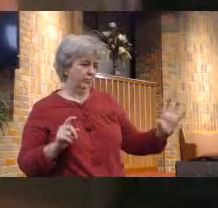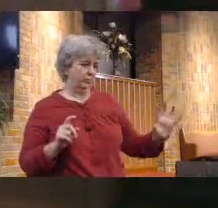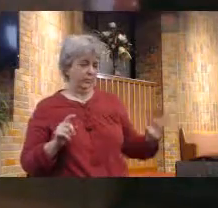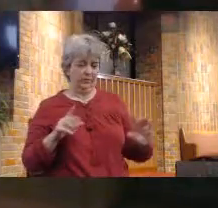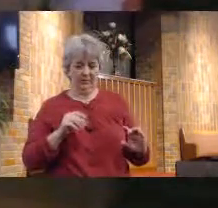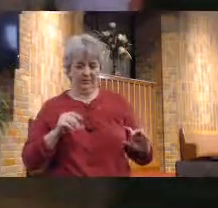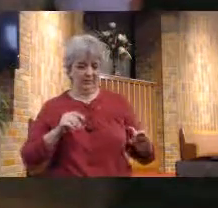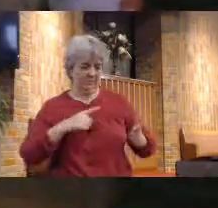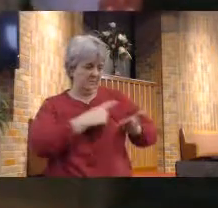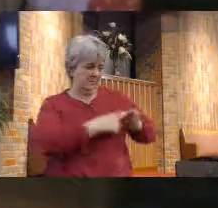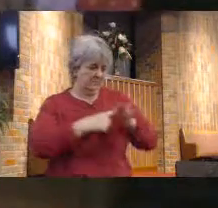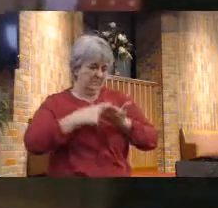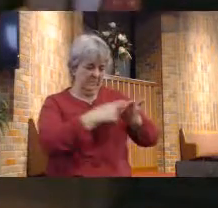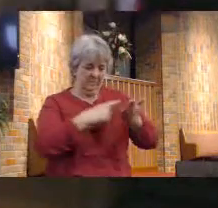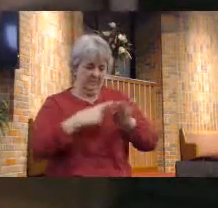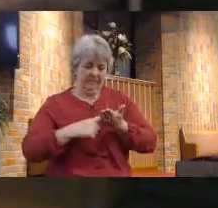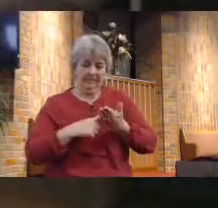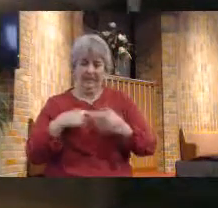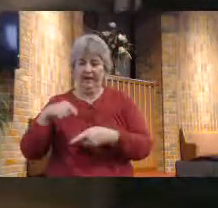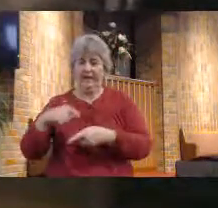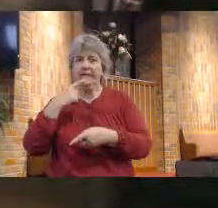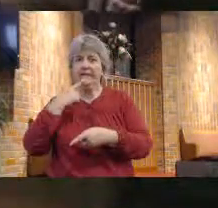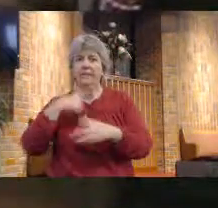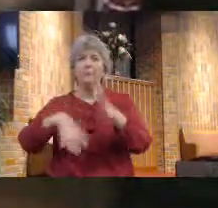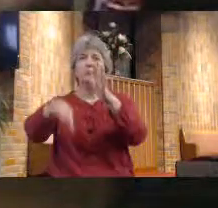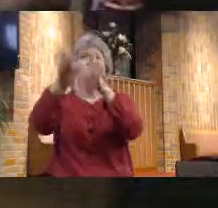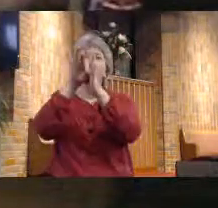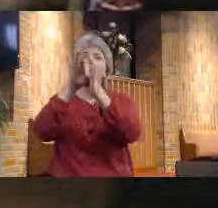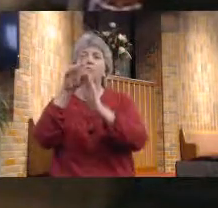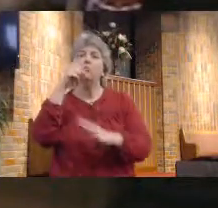the false gods, the Baals, or are you going to serve the true God?